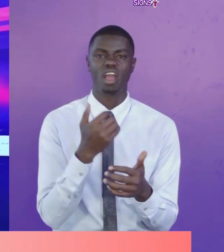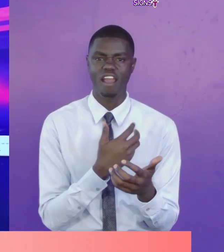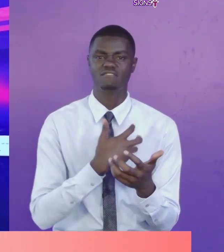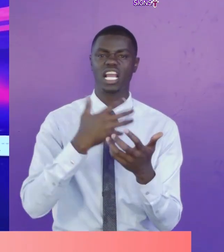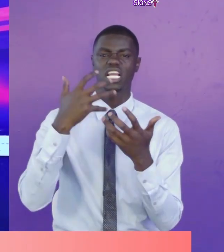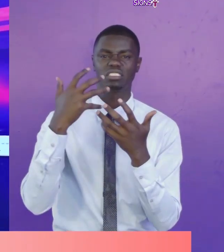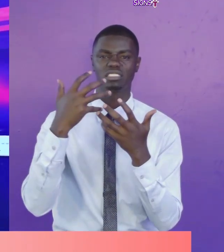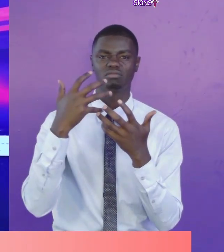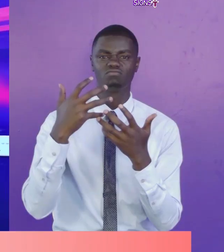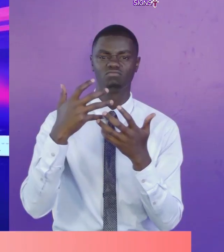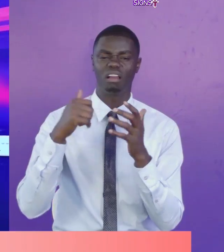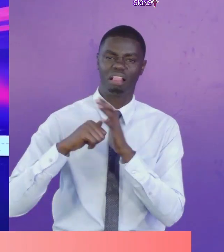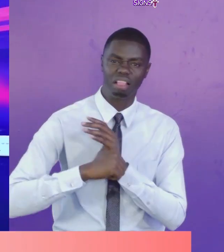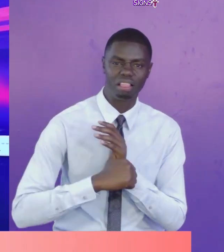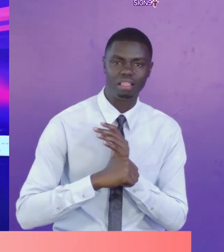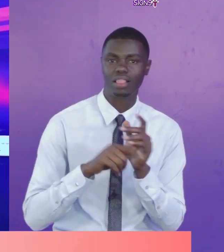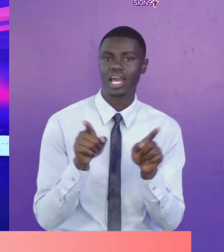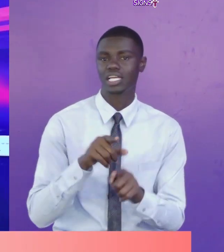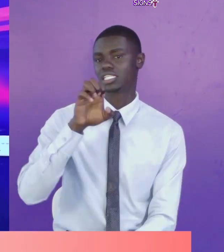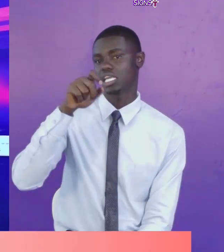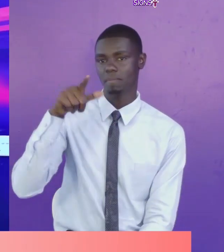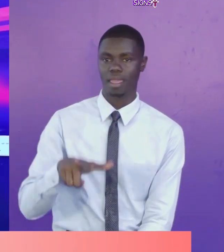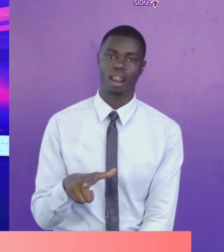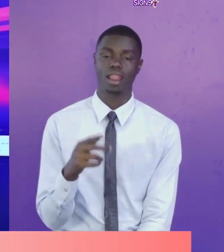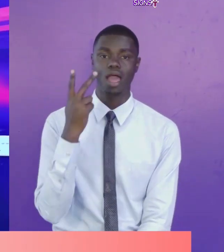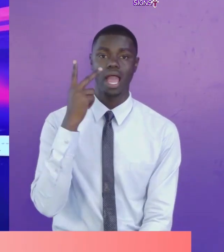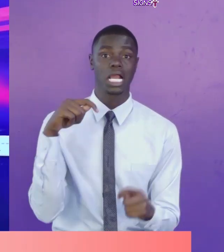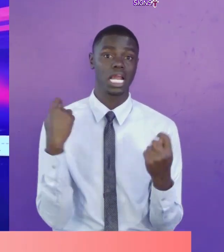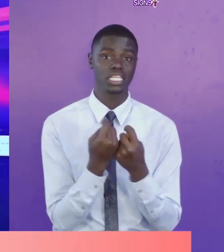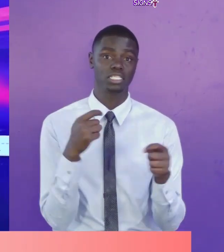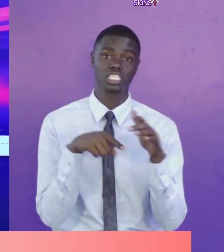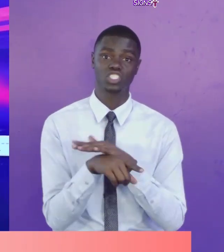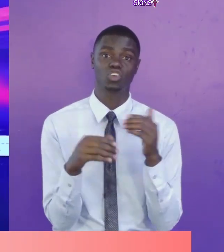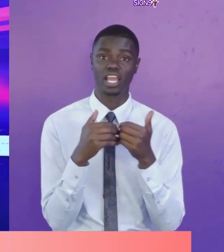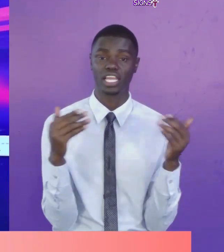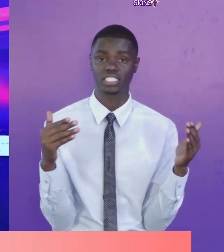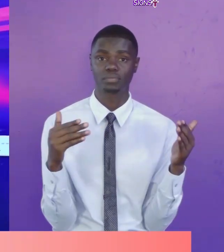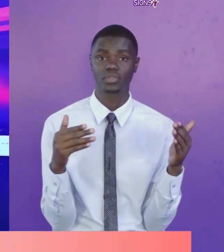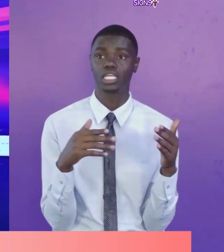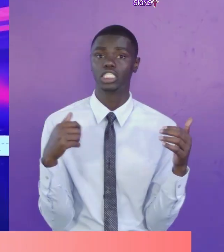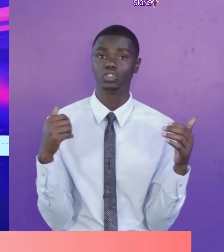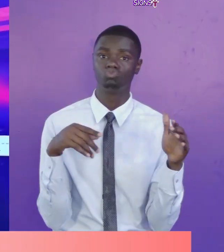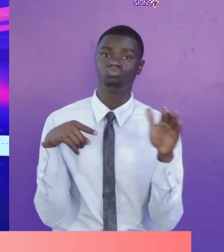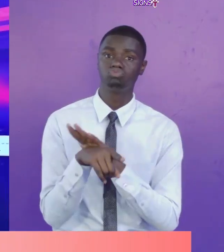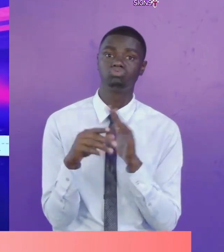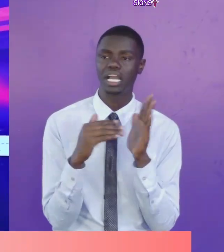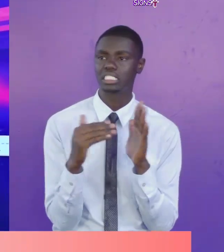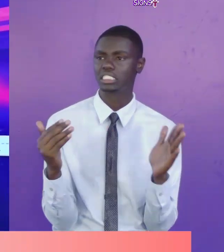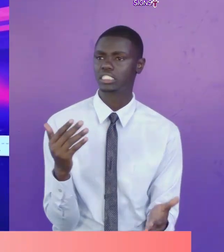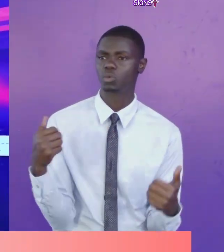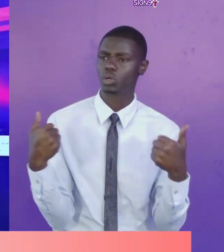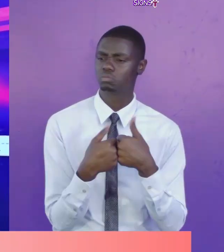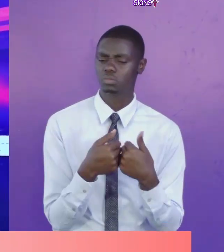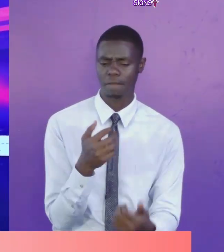Premier League. Yeah, Premier League is so. Yeah. And look, the team he scored against. Scoring against what? He